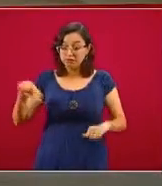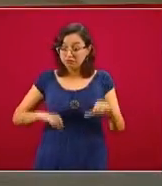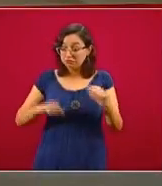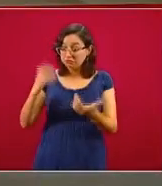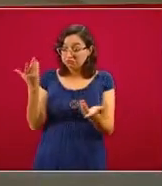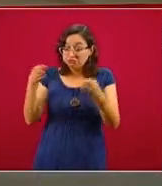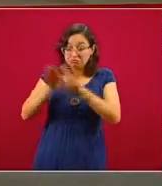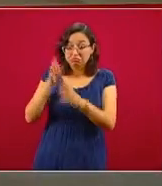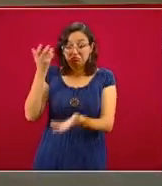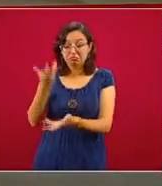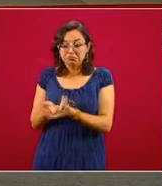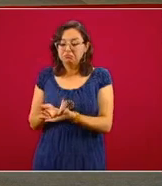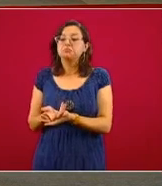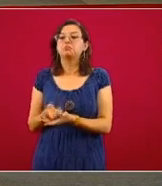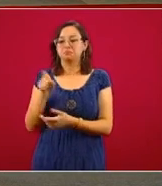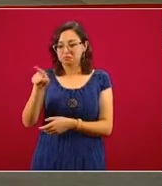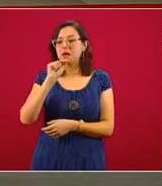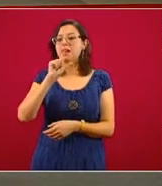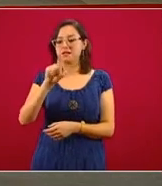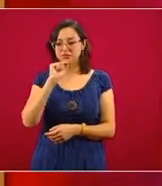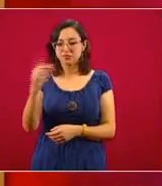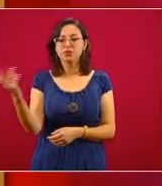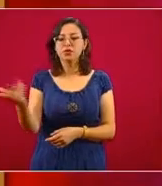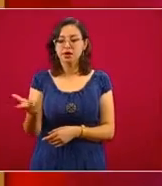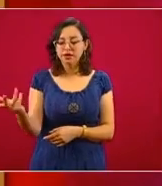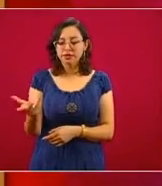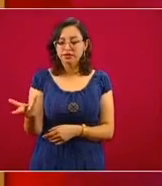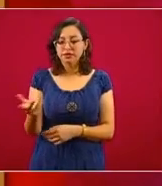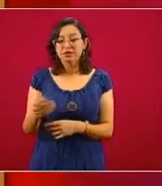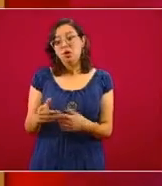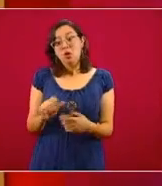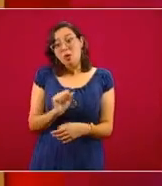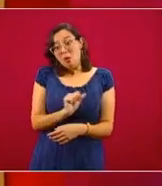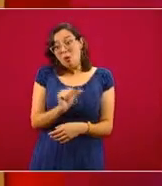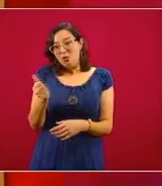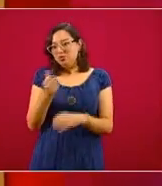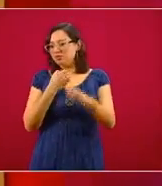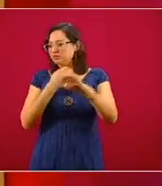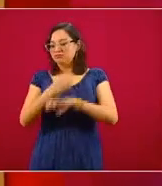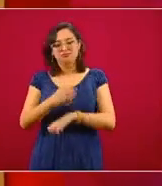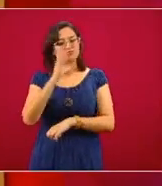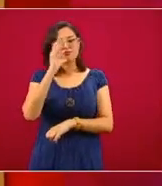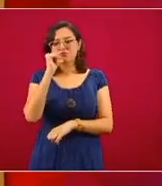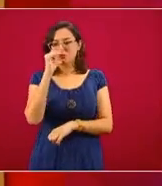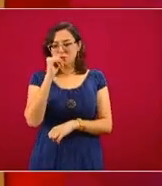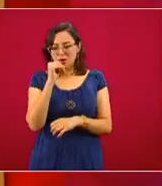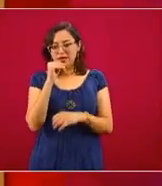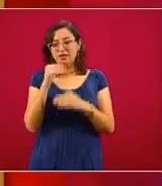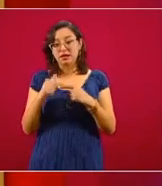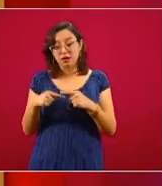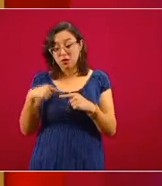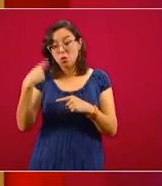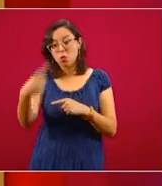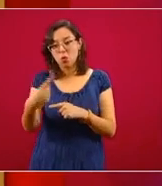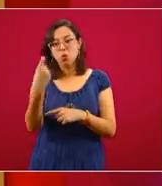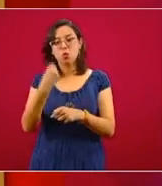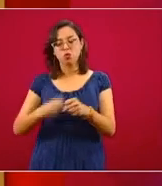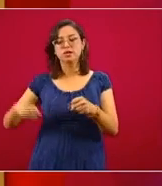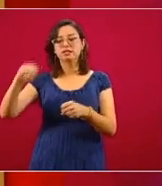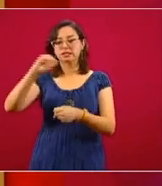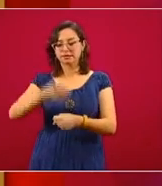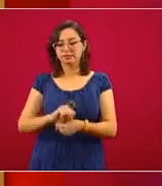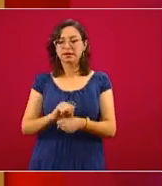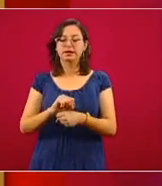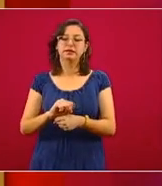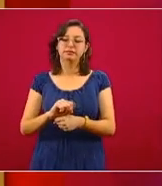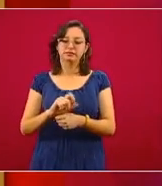23rd of March, but it was also allowed for those states who could immediately suspend